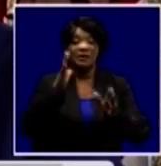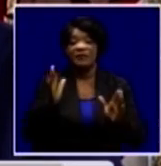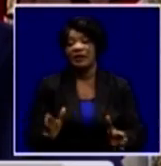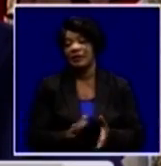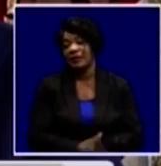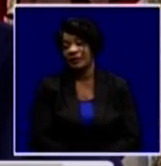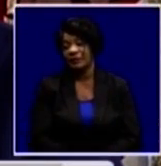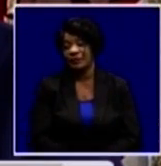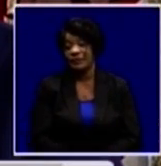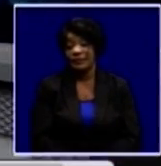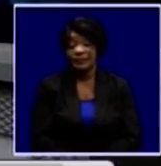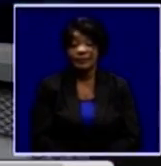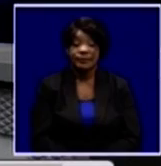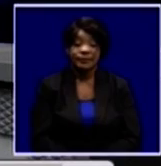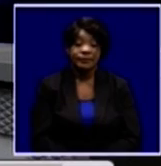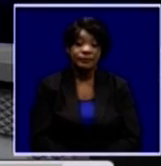yamakadi.